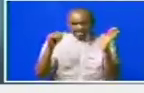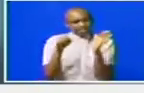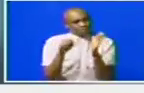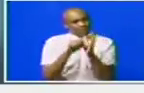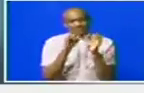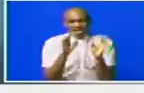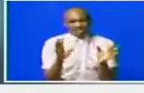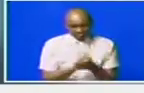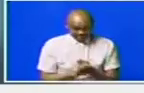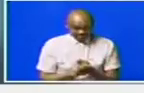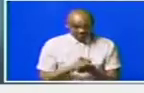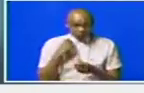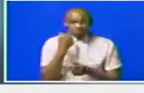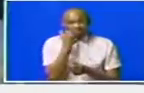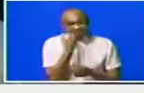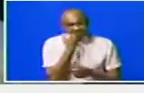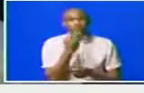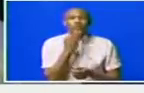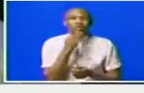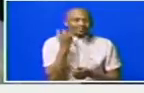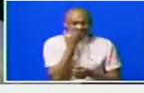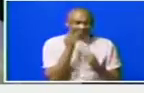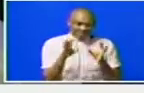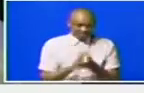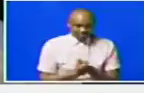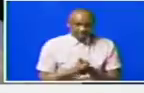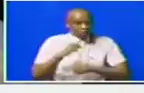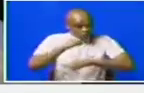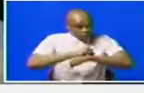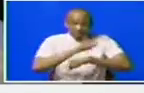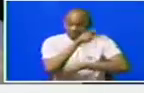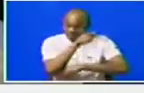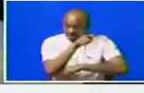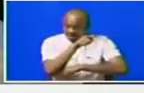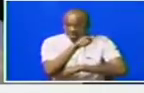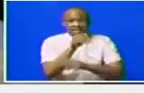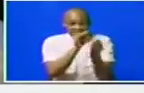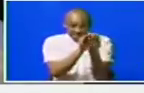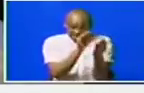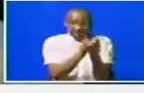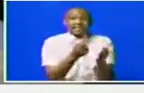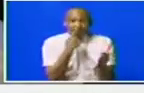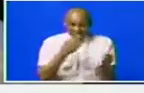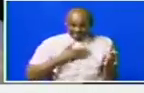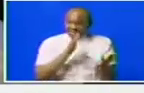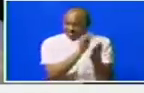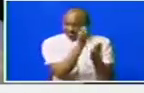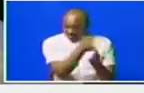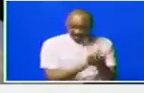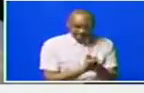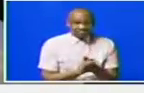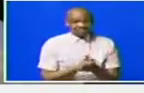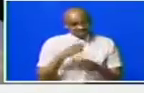incidents related to her diabetes. The school was able to store for me my medication and at least